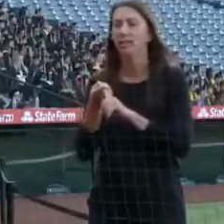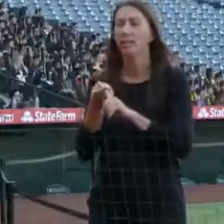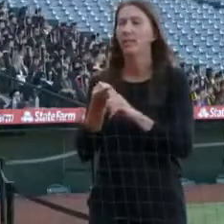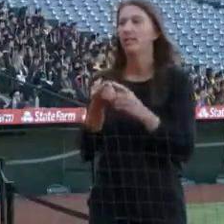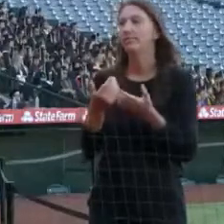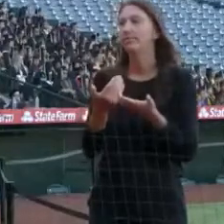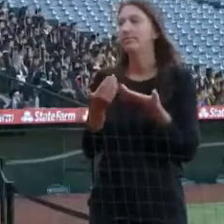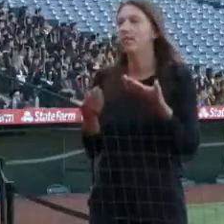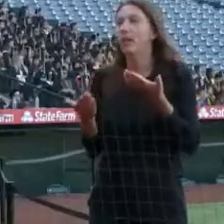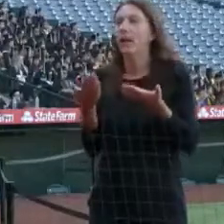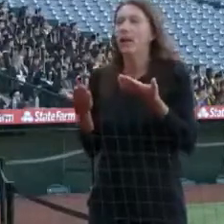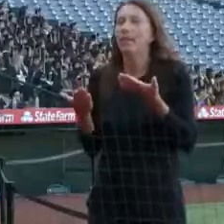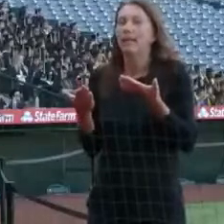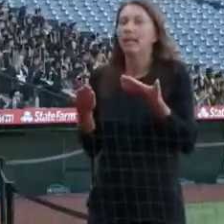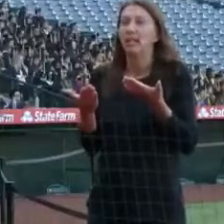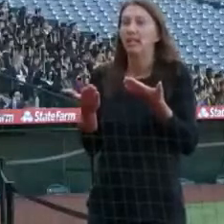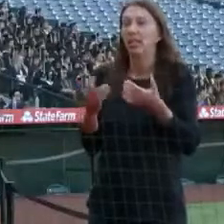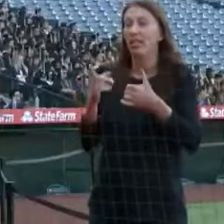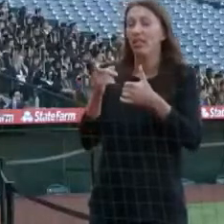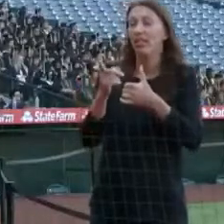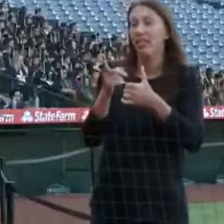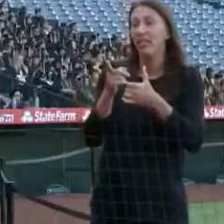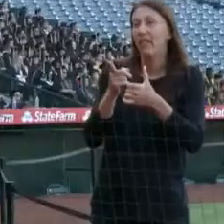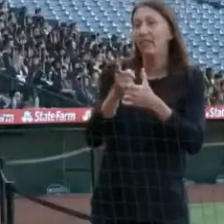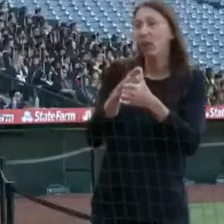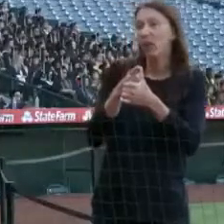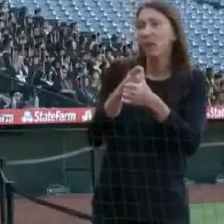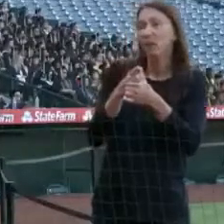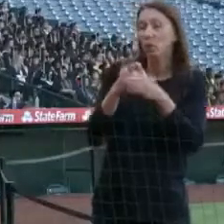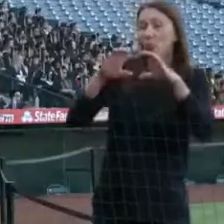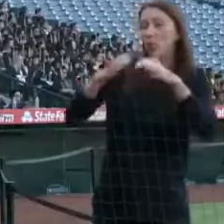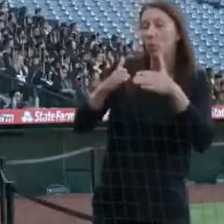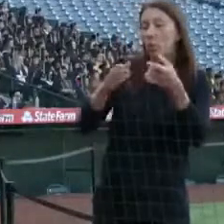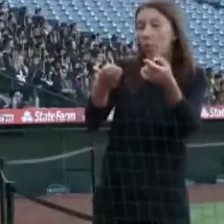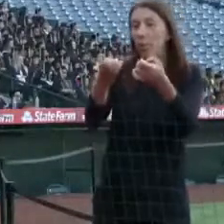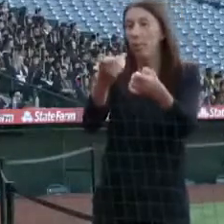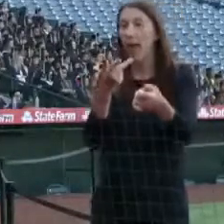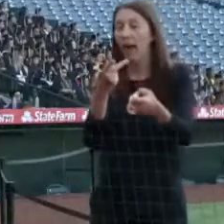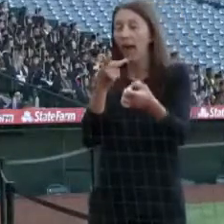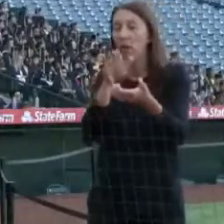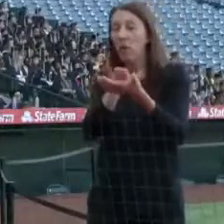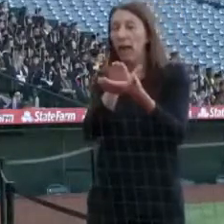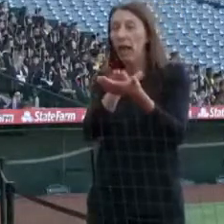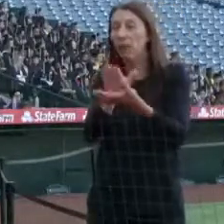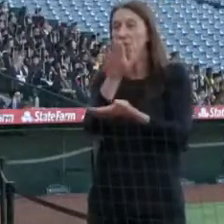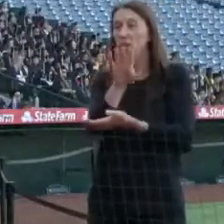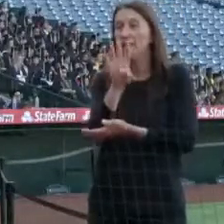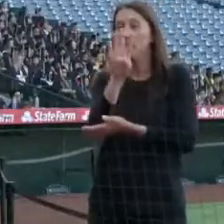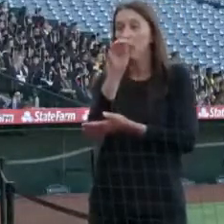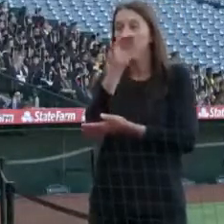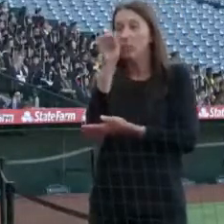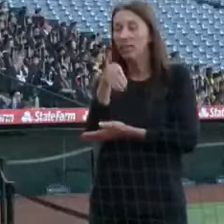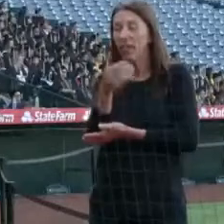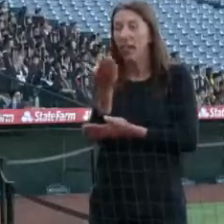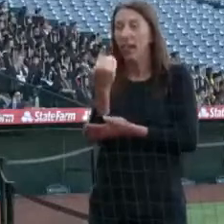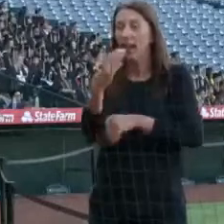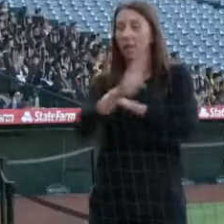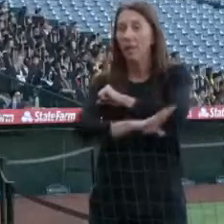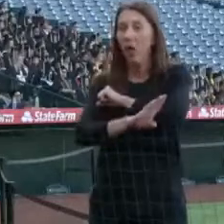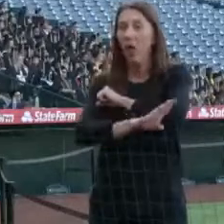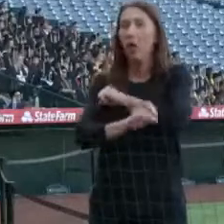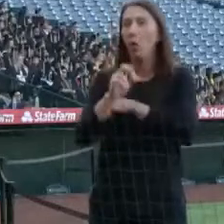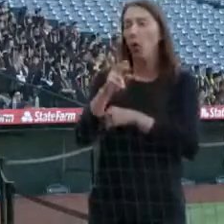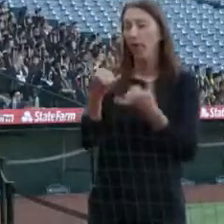been in the first wave to come back to campus at about 40% last fall, or this